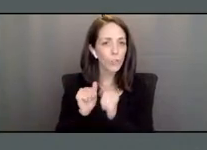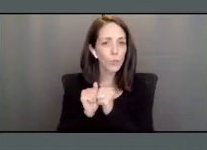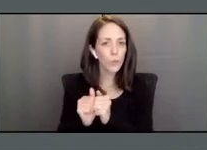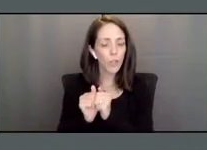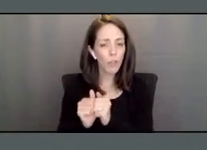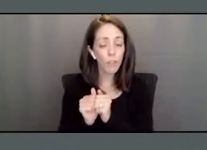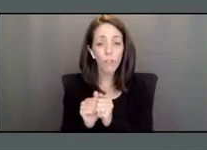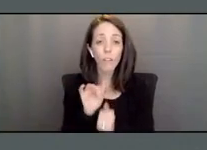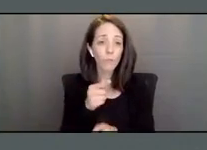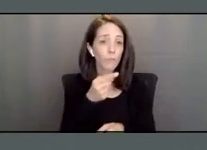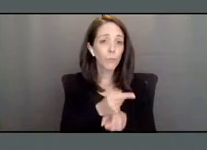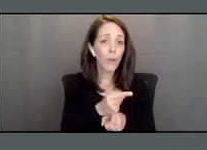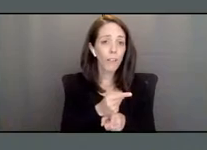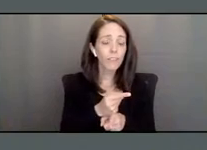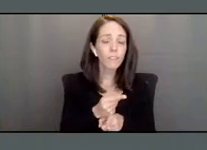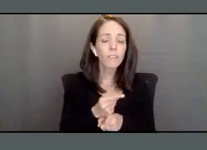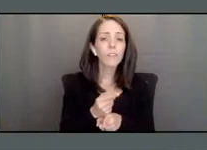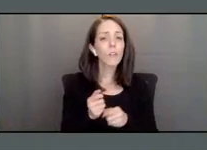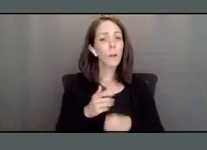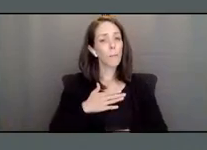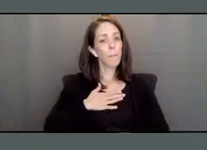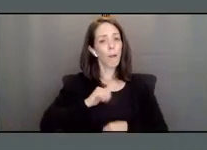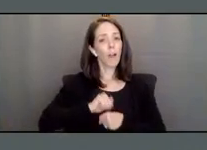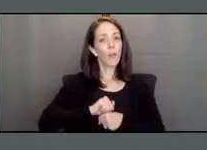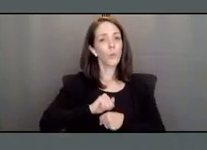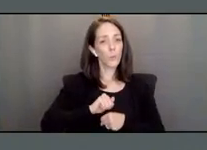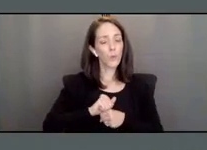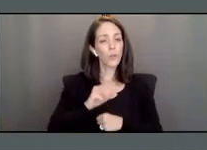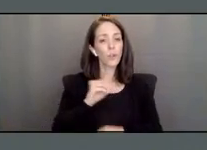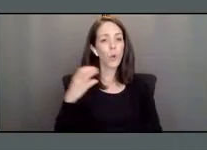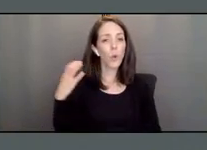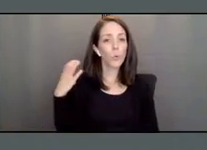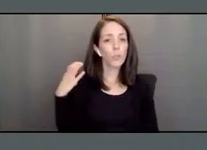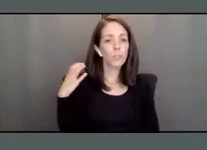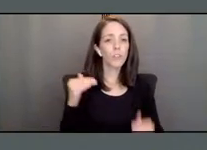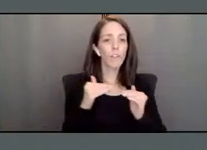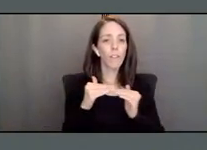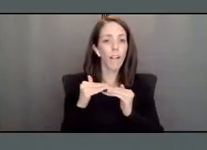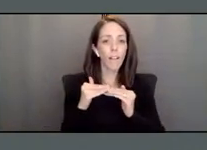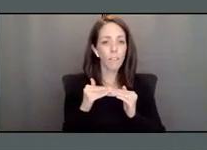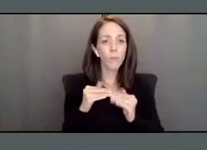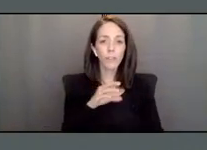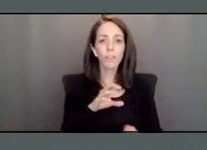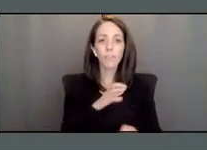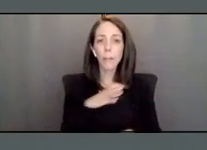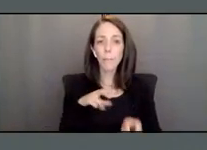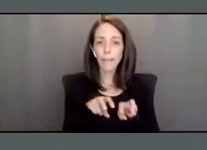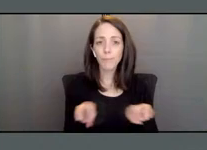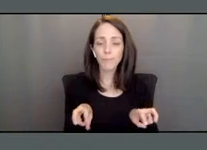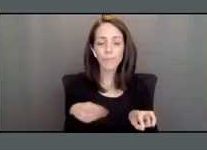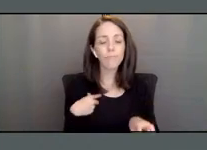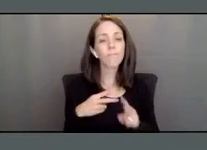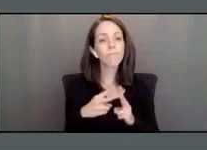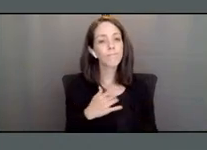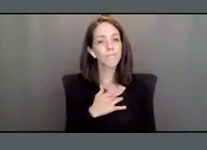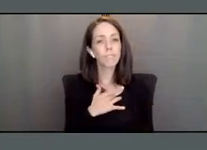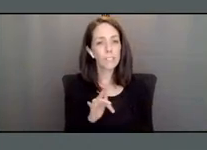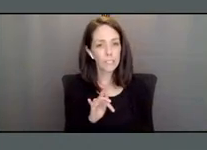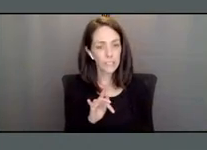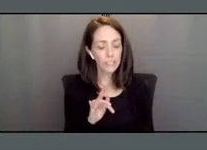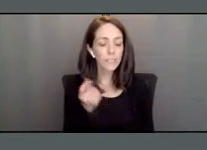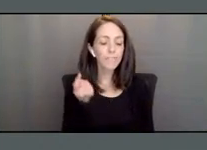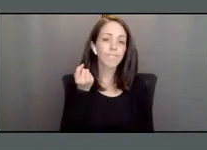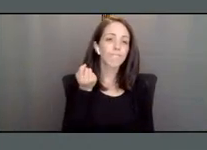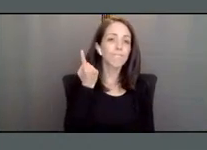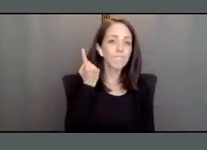I am doing as co-chair of the State Health Equity Committee, completely sensitive and understand the